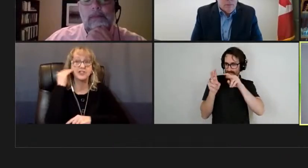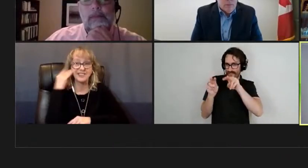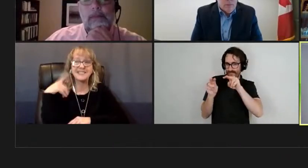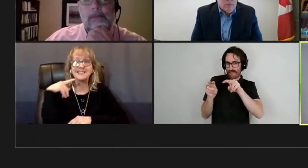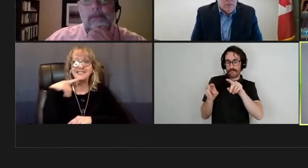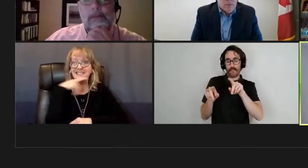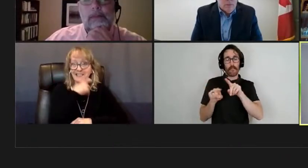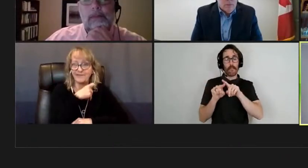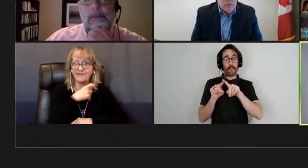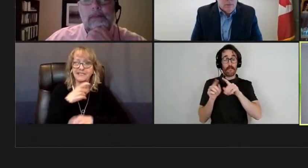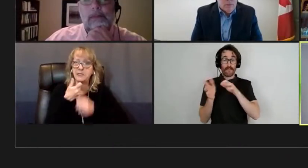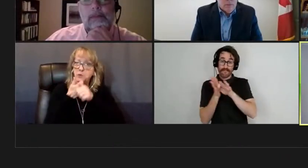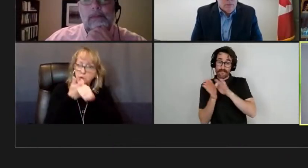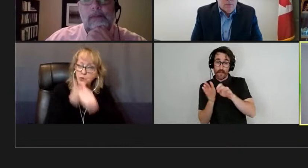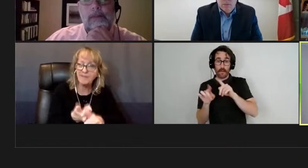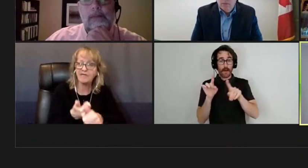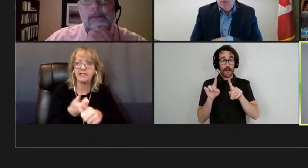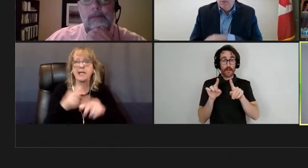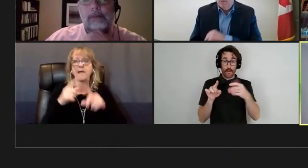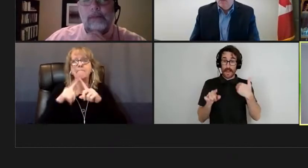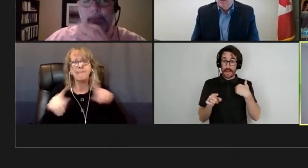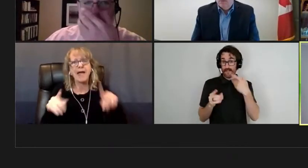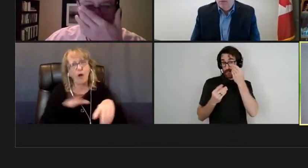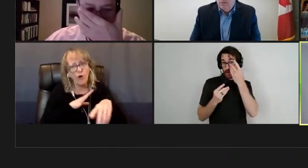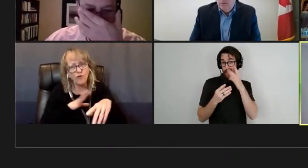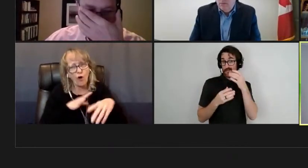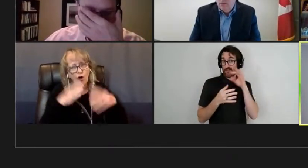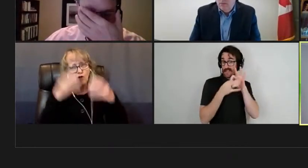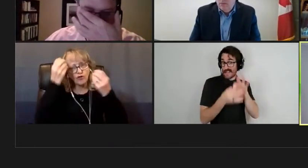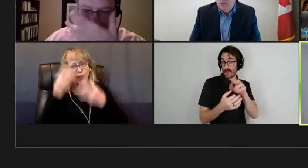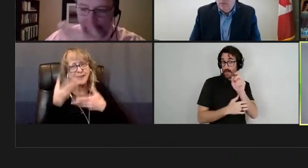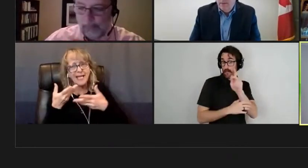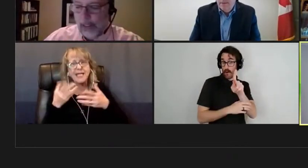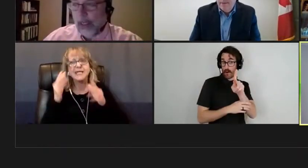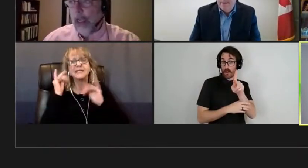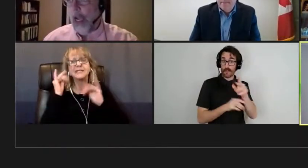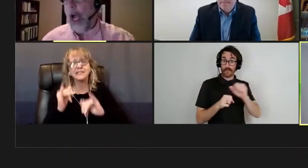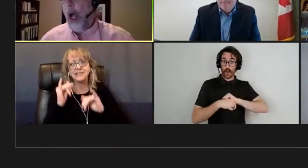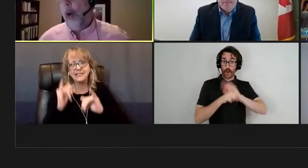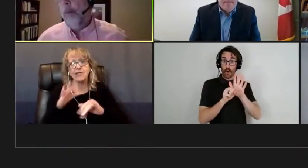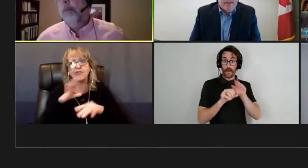that indicates that there has been transmission in parks specifically?